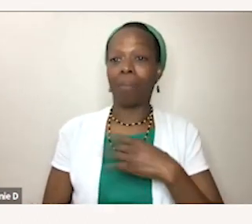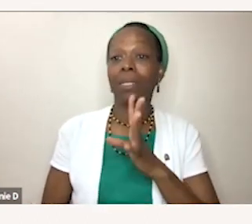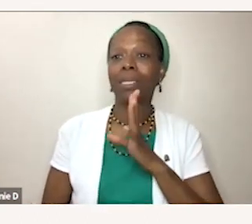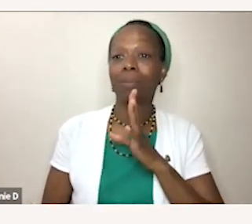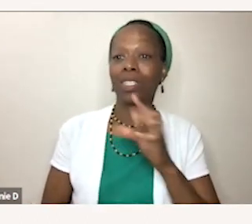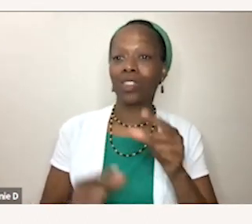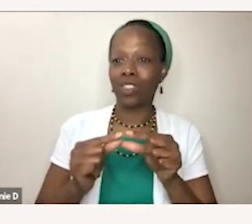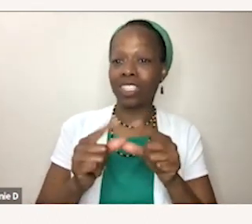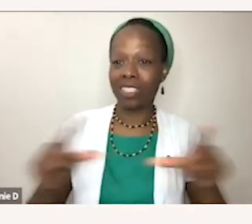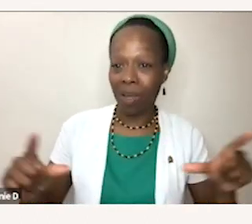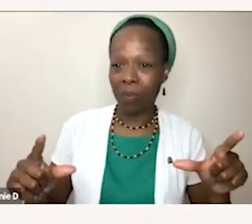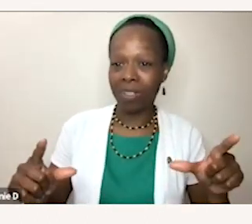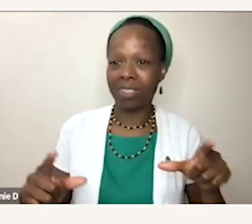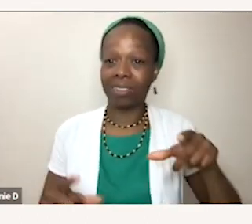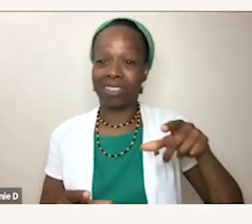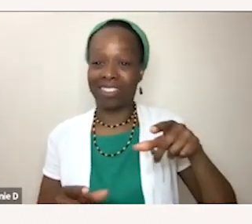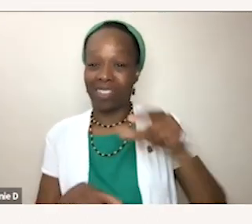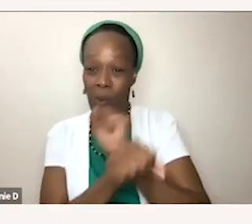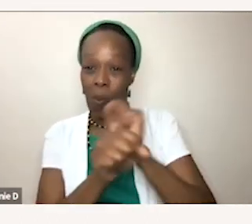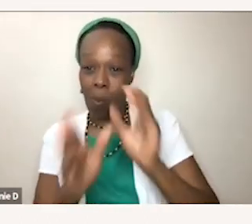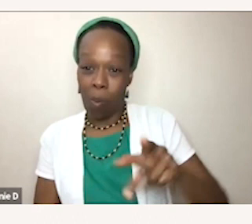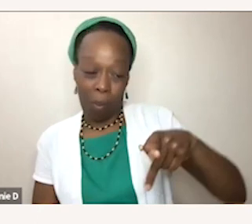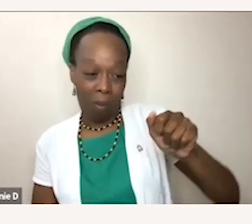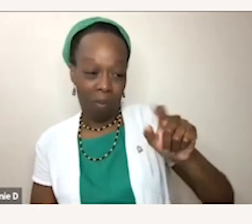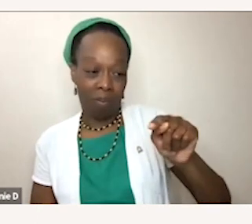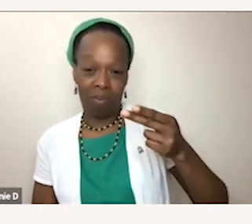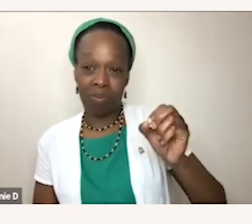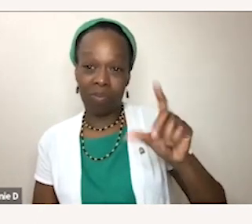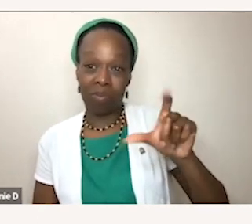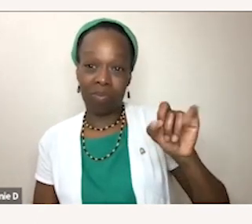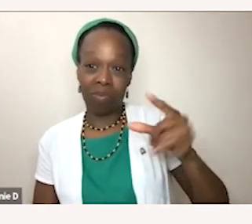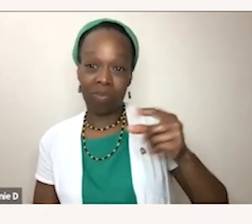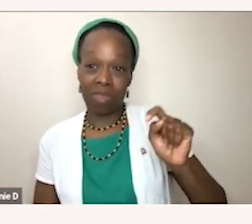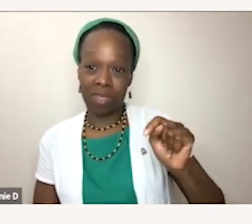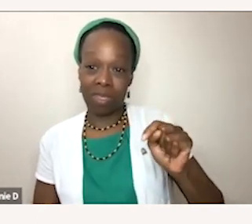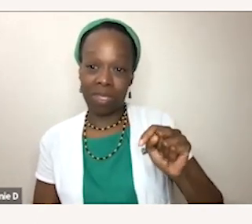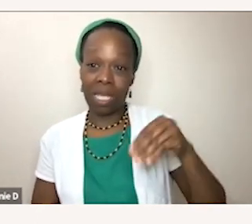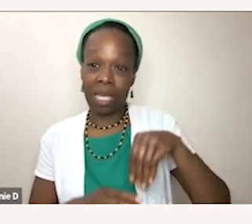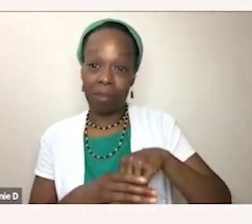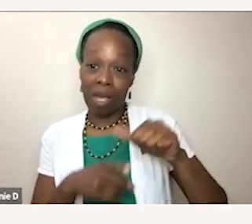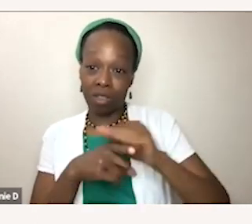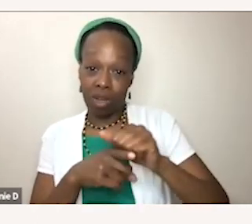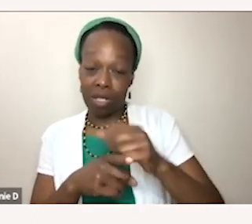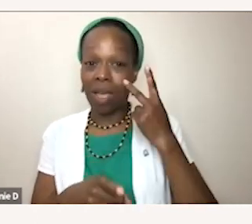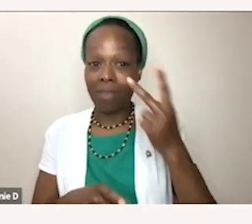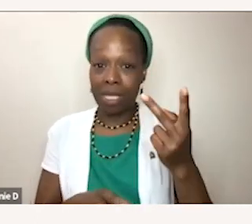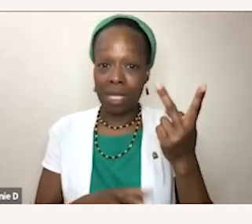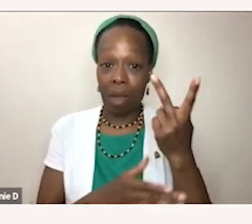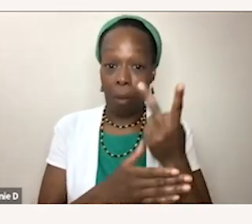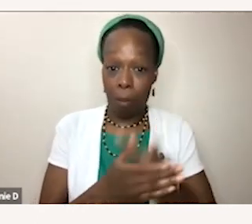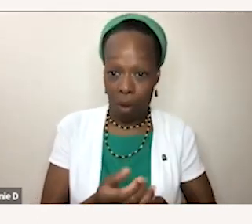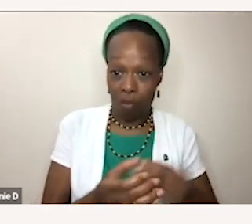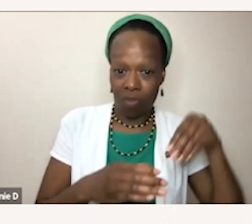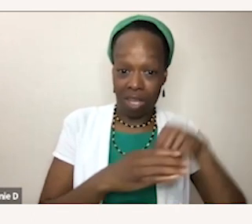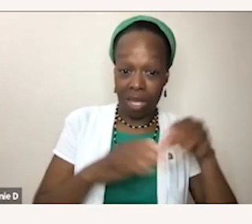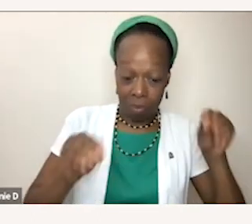by trade, so I have seen this conditioning up close and personal, both in providers